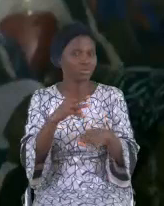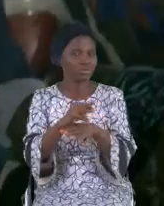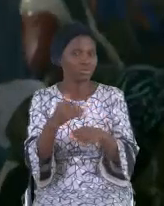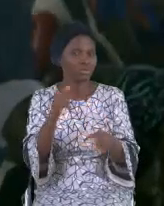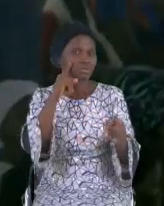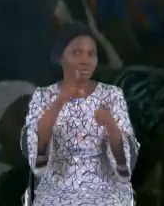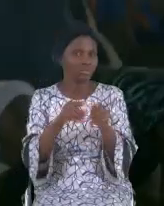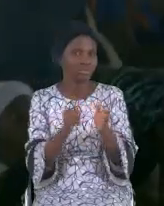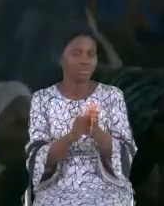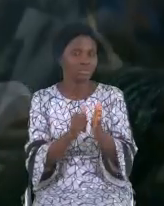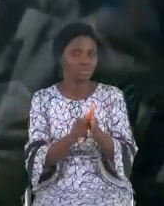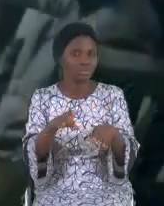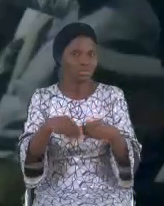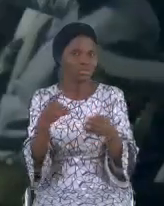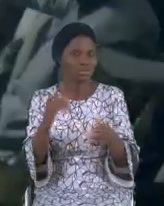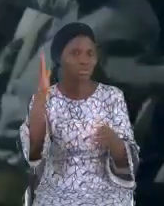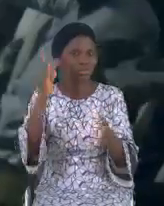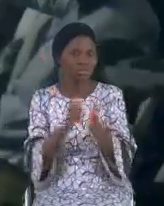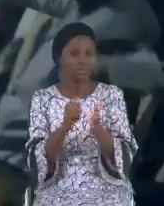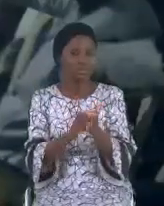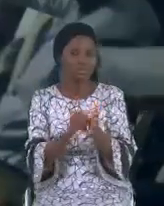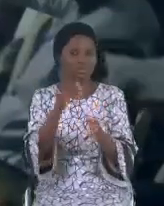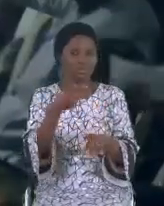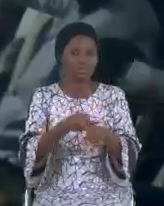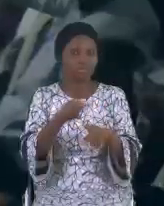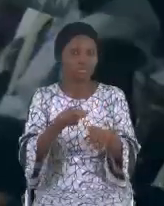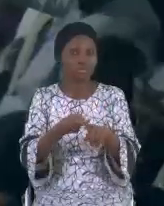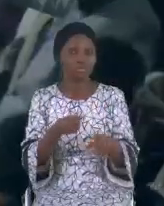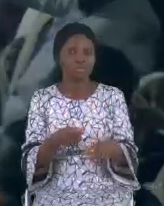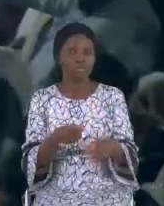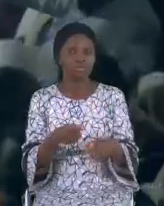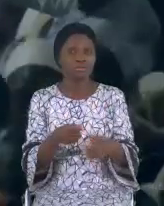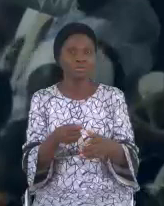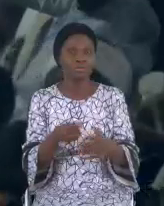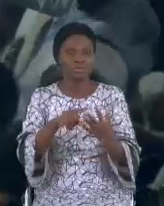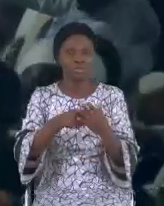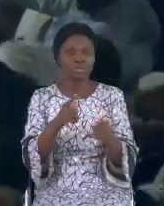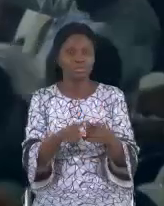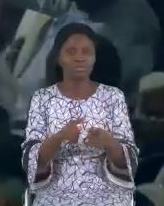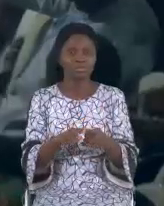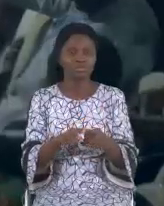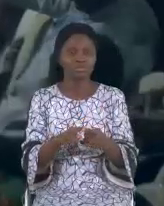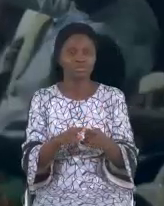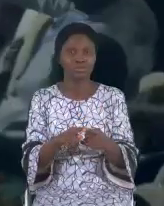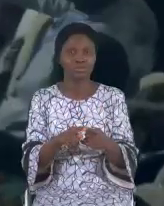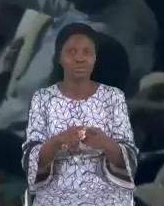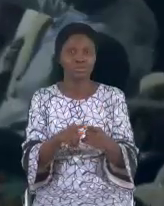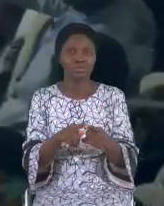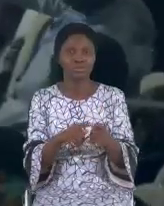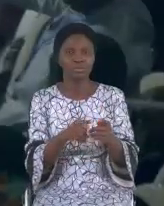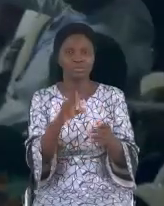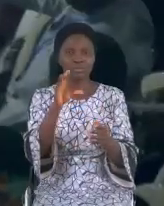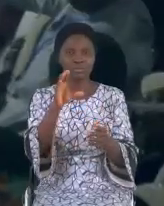testimony, that bones began to rearrange, and she started hearing the